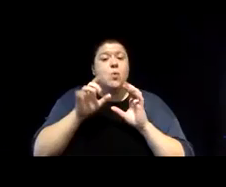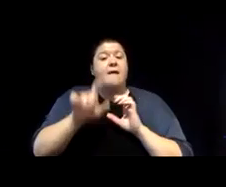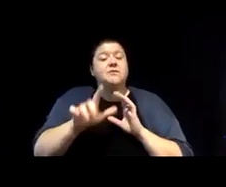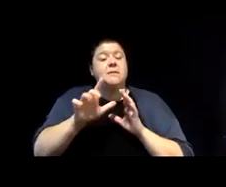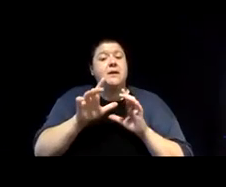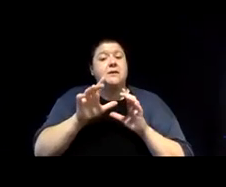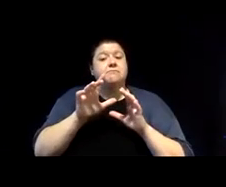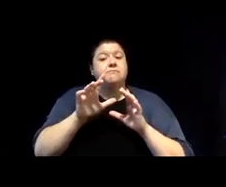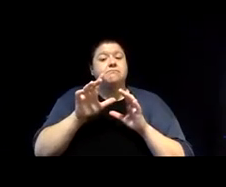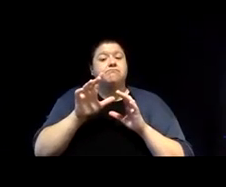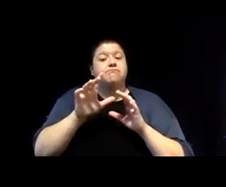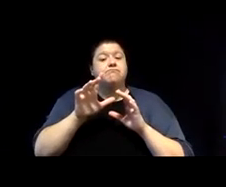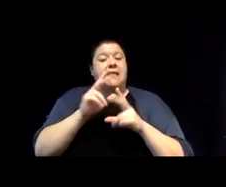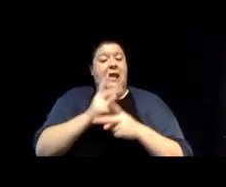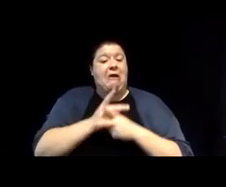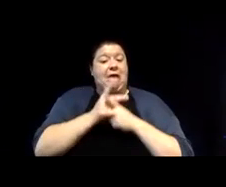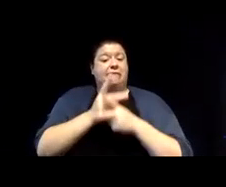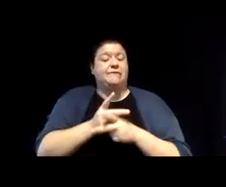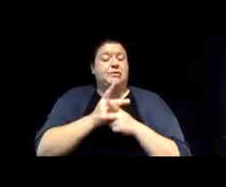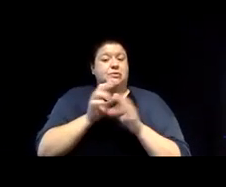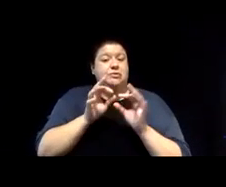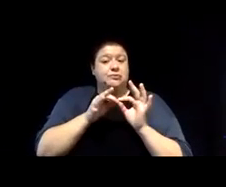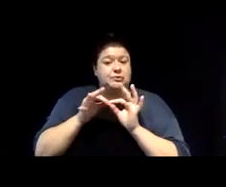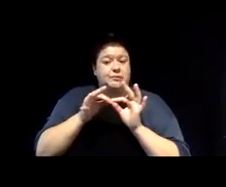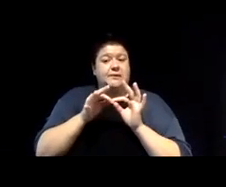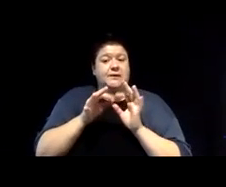about interpreting